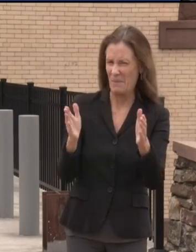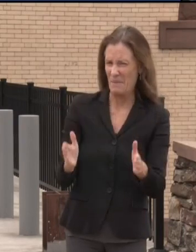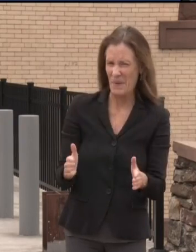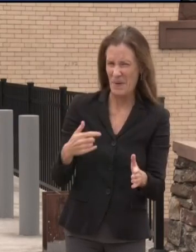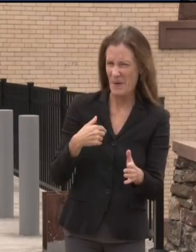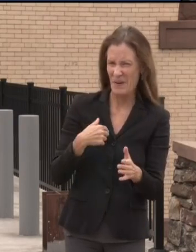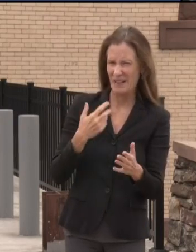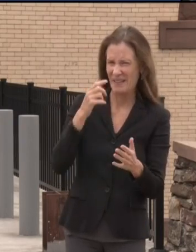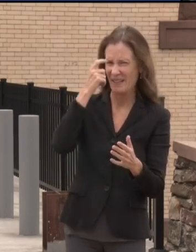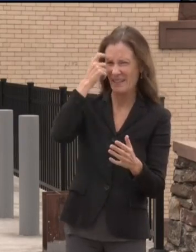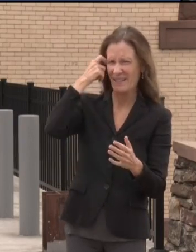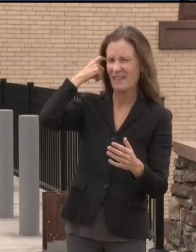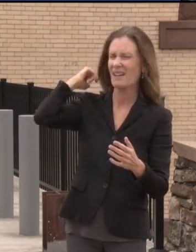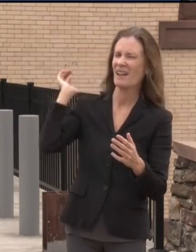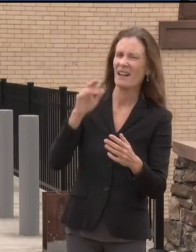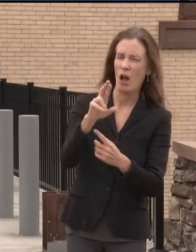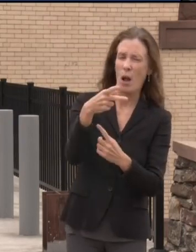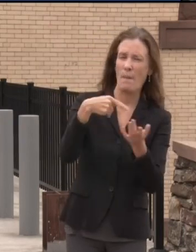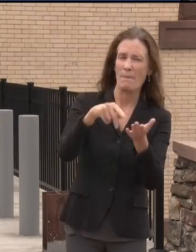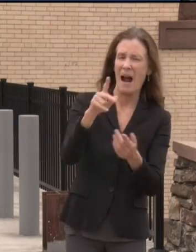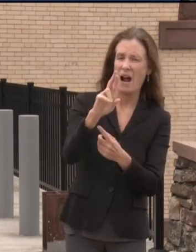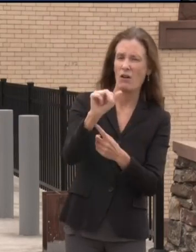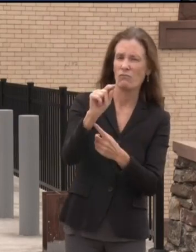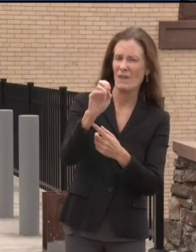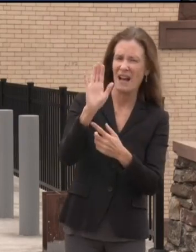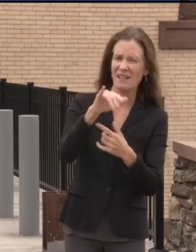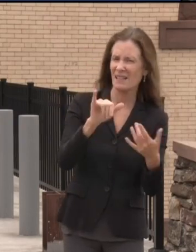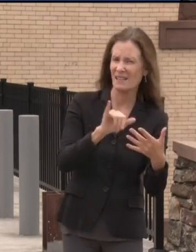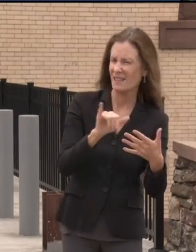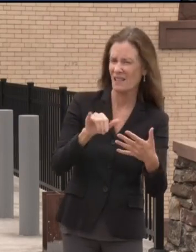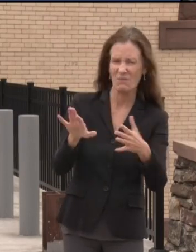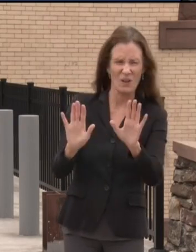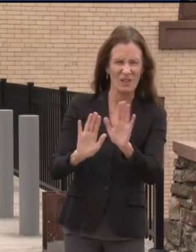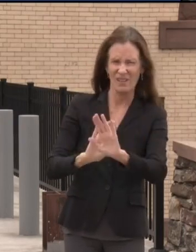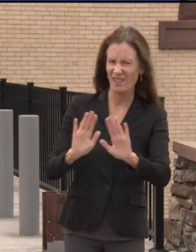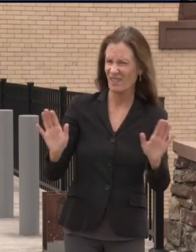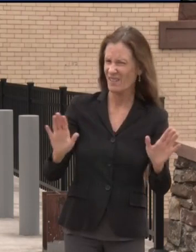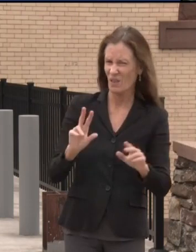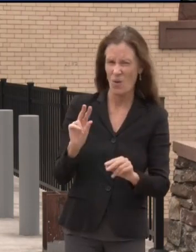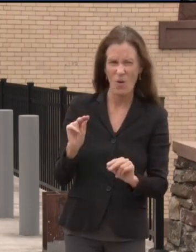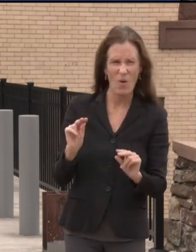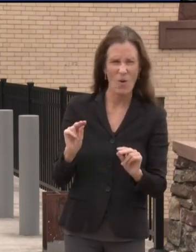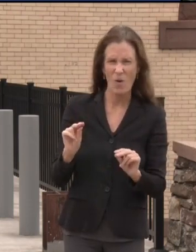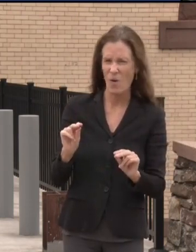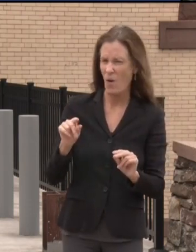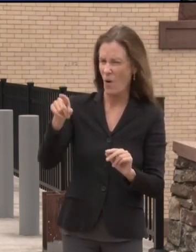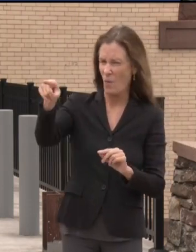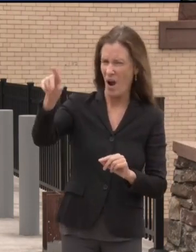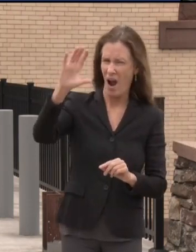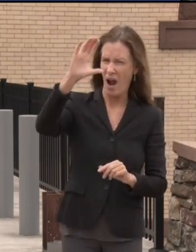Payroll deductions. Yeah, no, I think this really ought to be an employer-based thing.